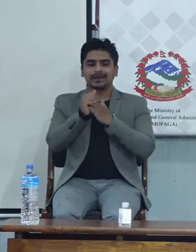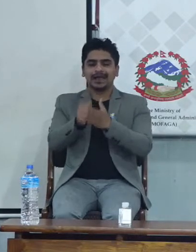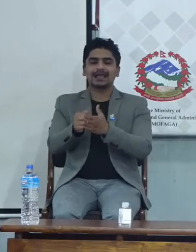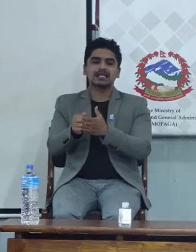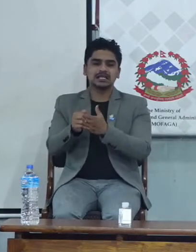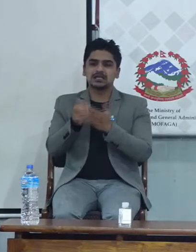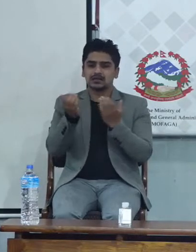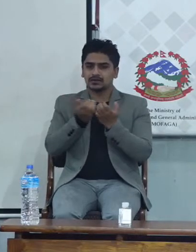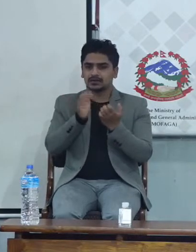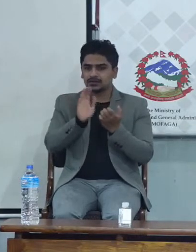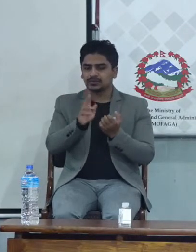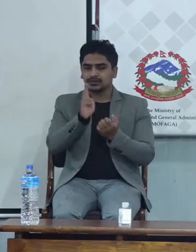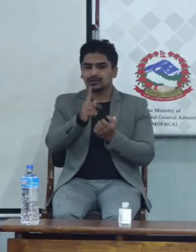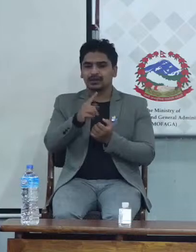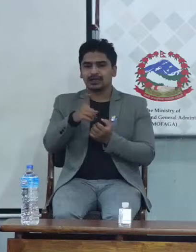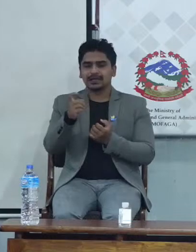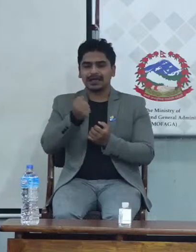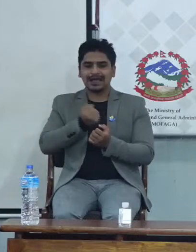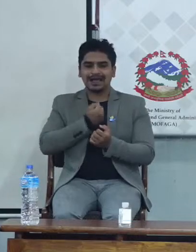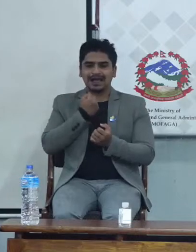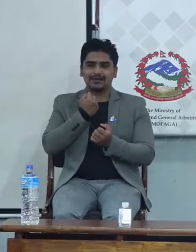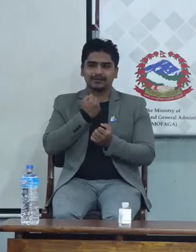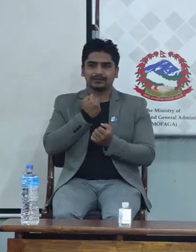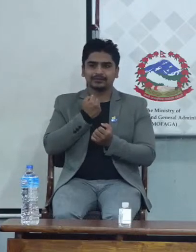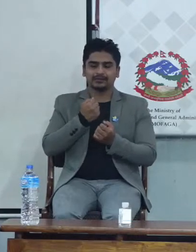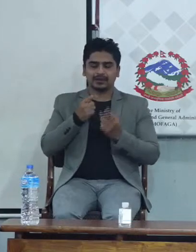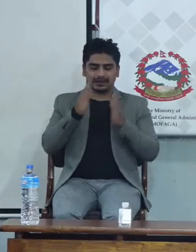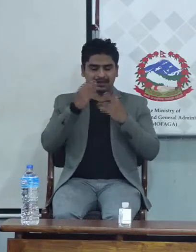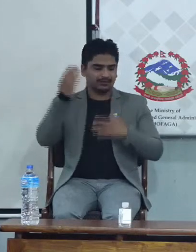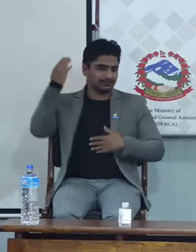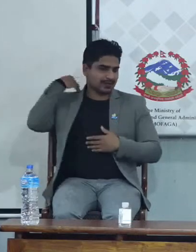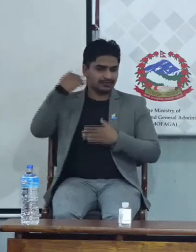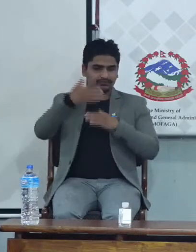to sit on your position.